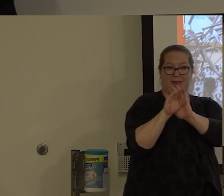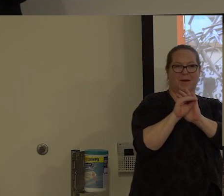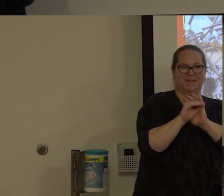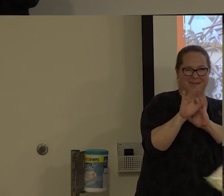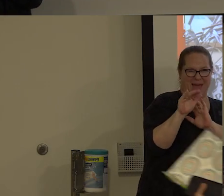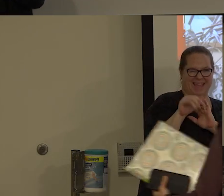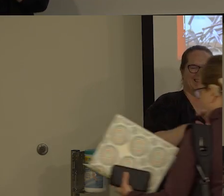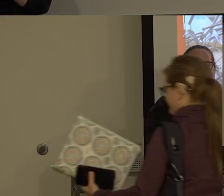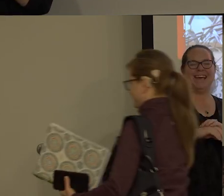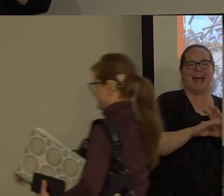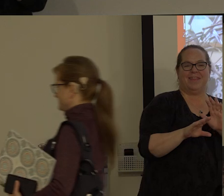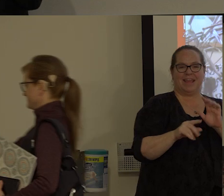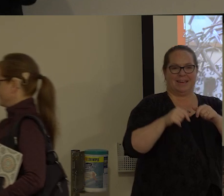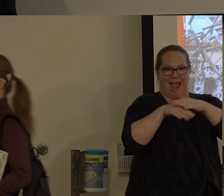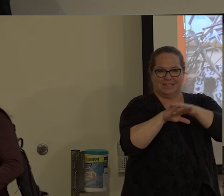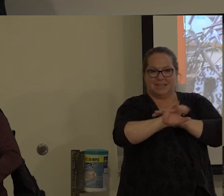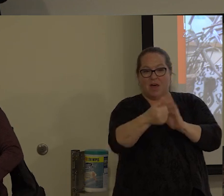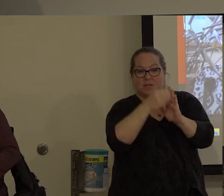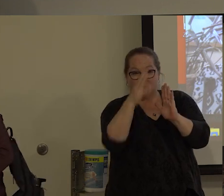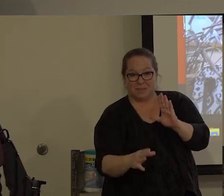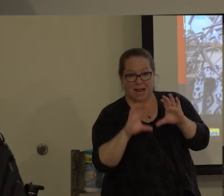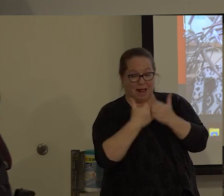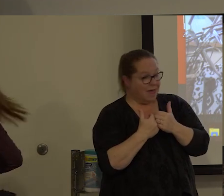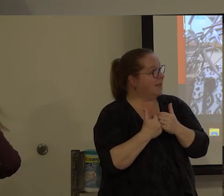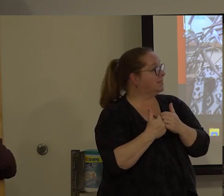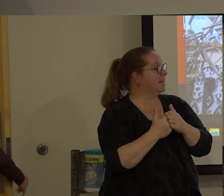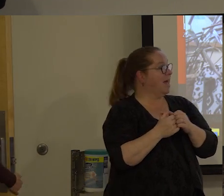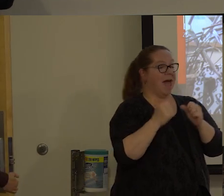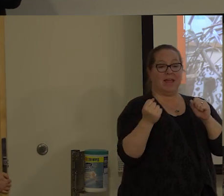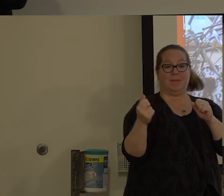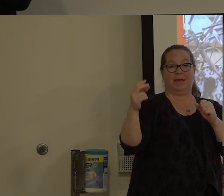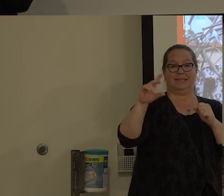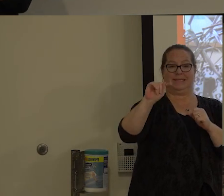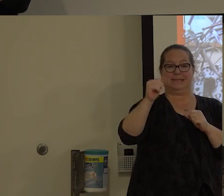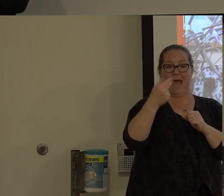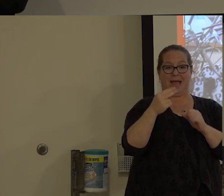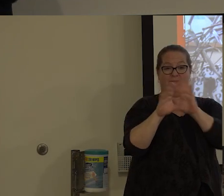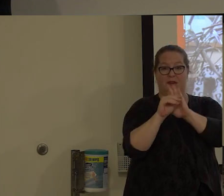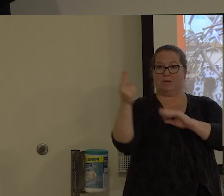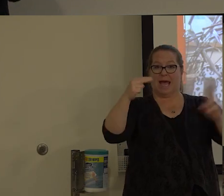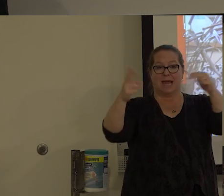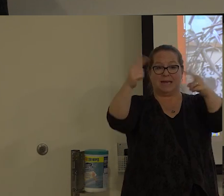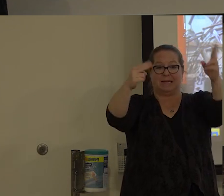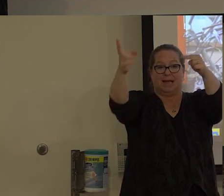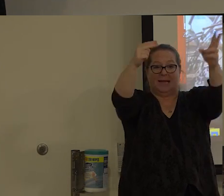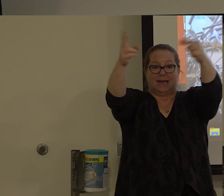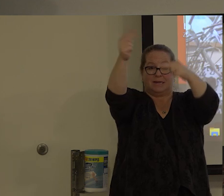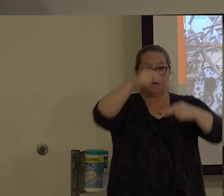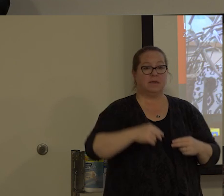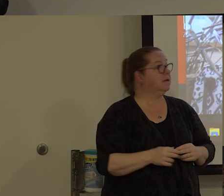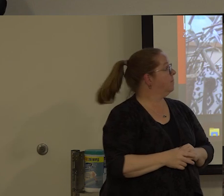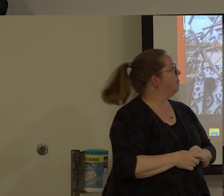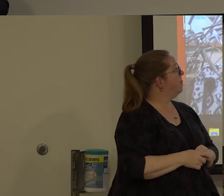videos, give access to other students within the class, and they can be tagging each other's videos. So if you look at, why is